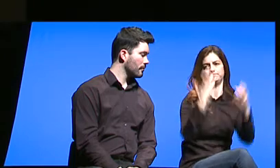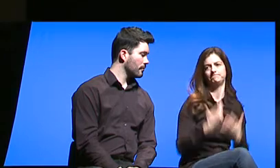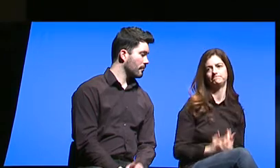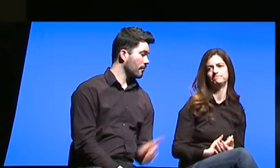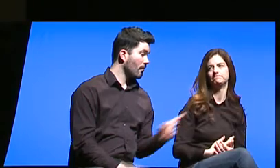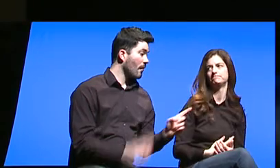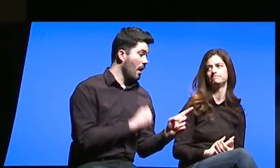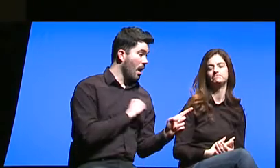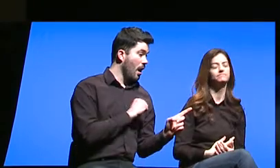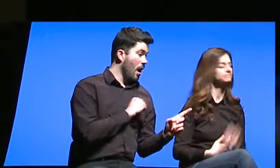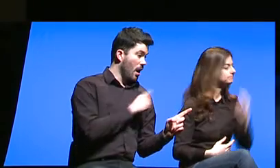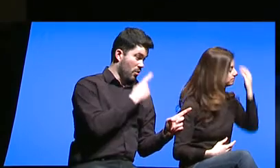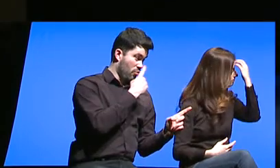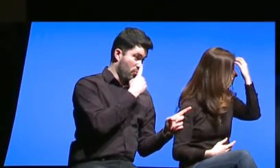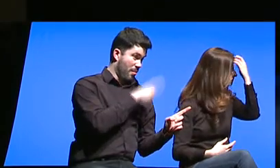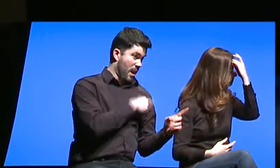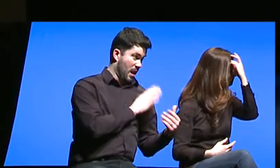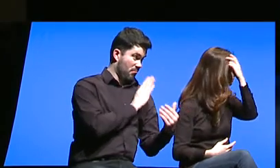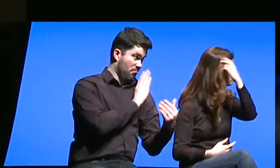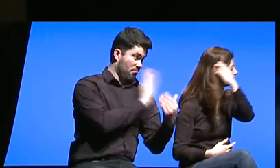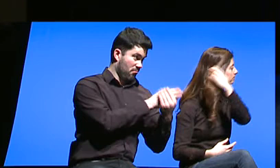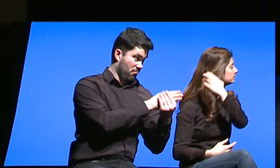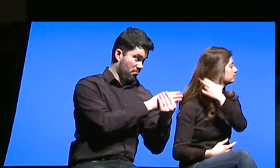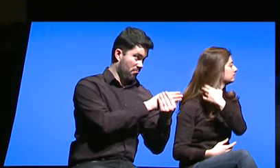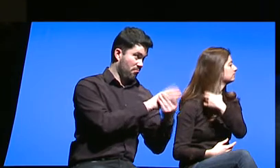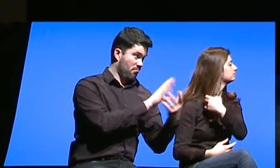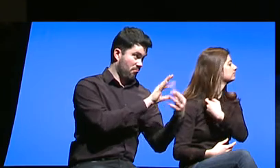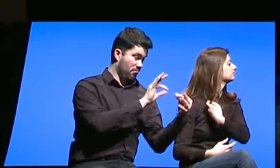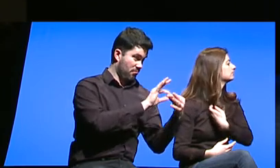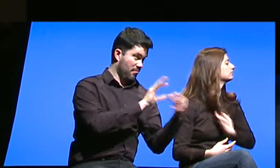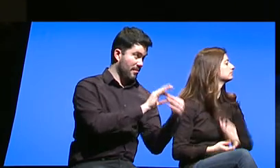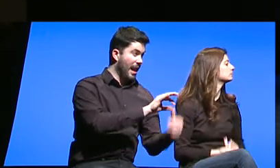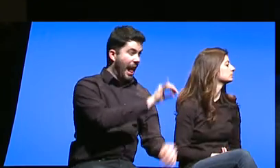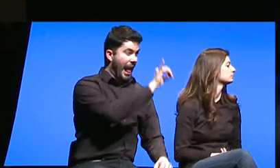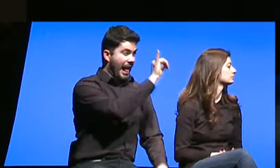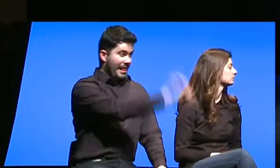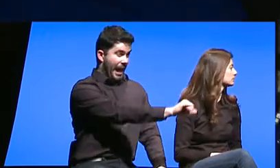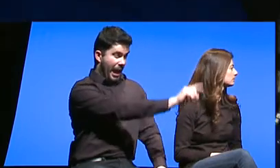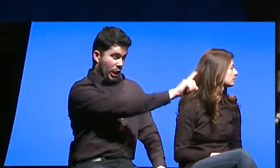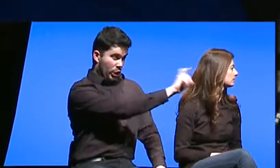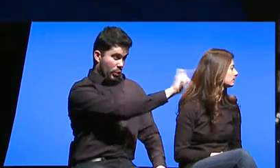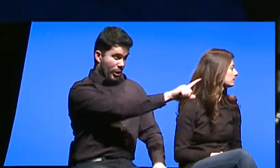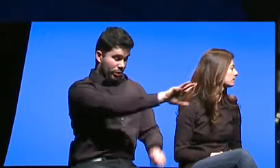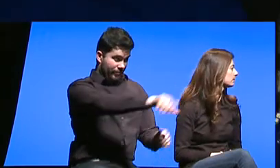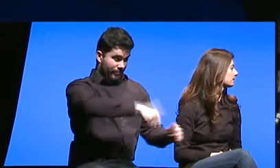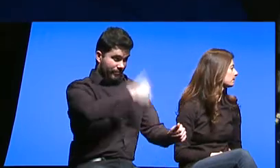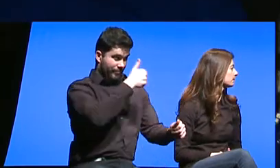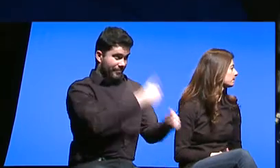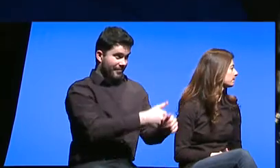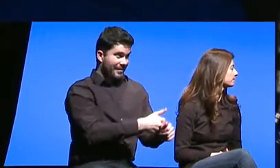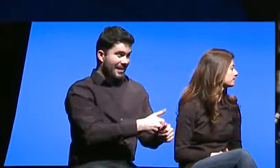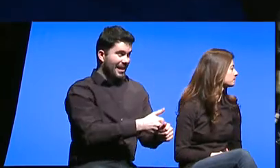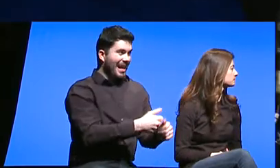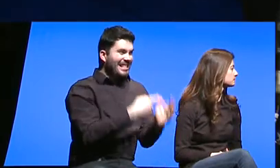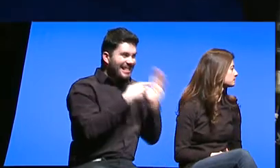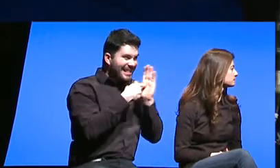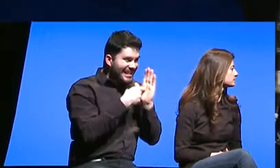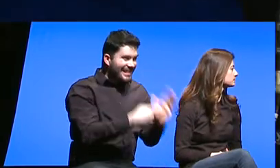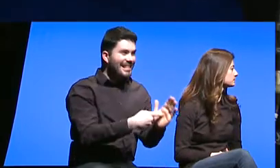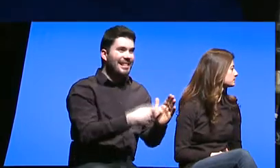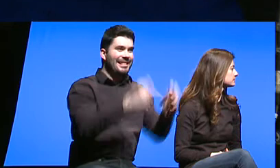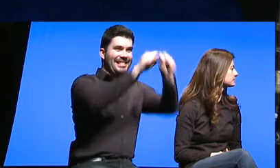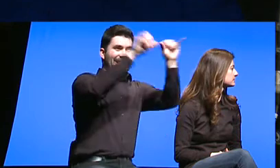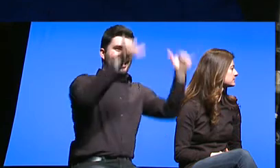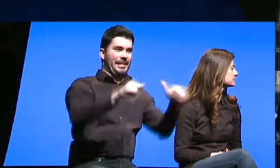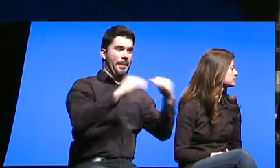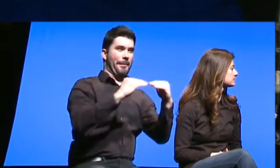If I can chime in for a moment. That question to me implies a sense of hierarchy already. It comes from a sense of